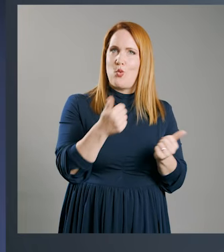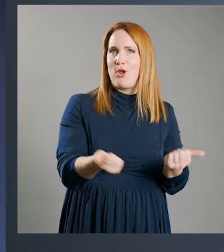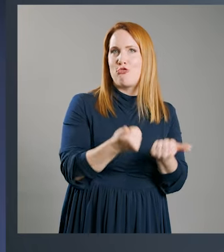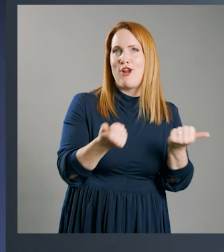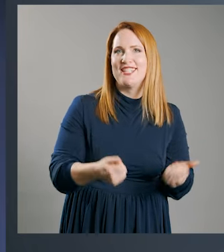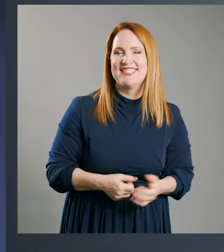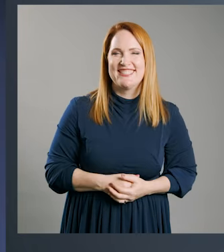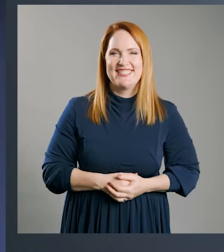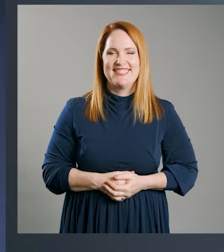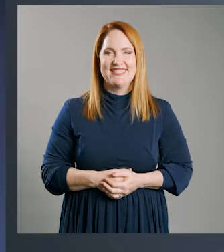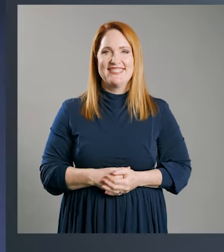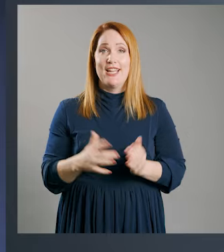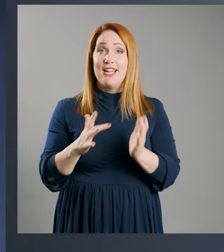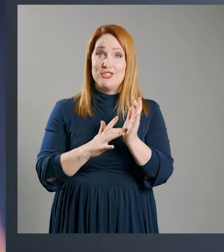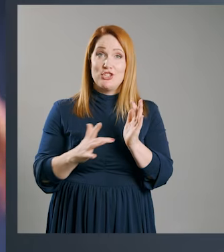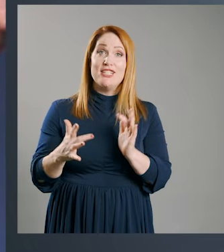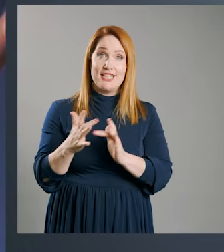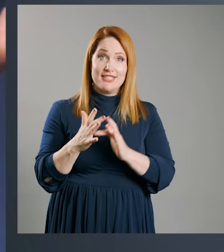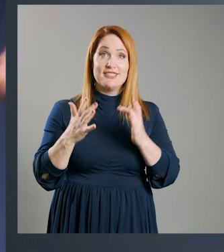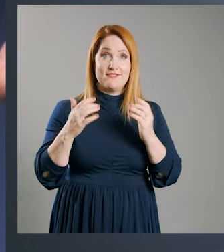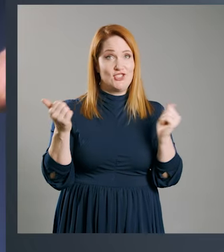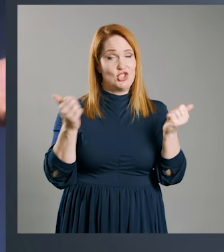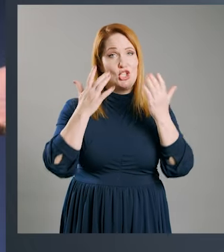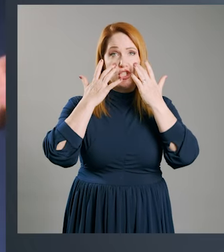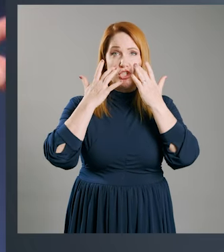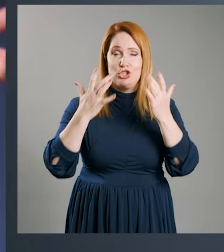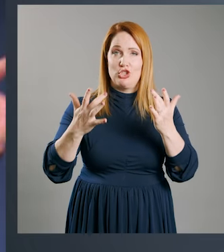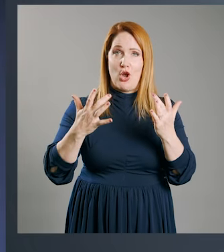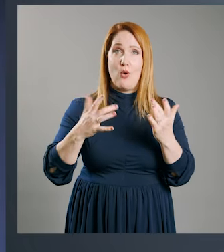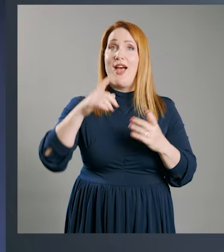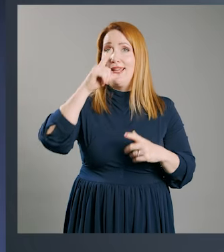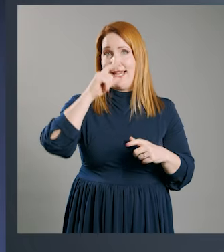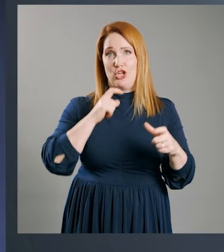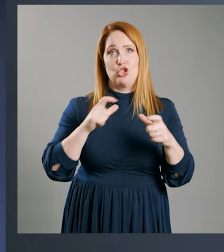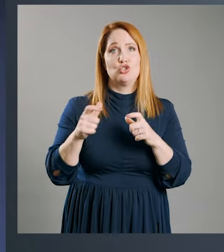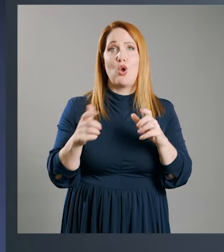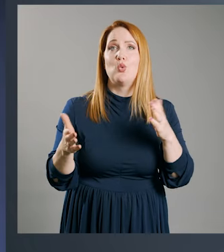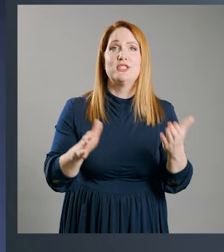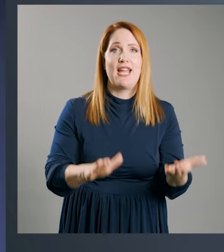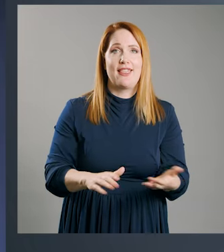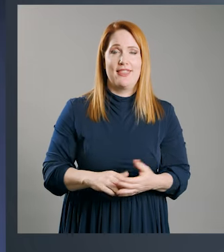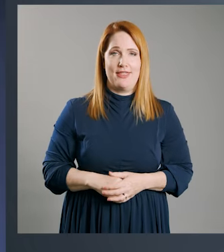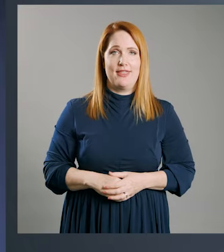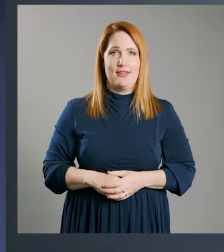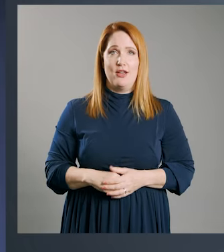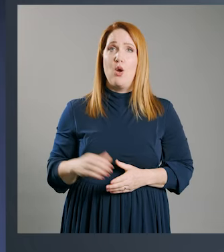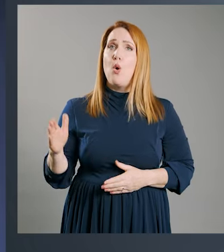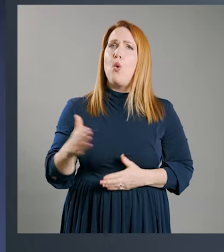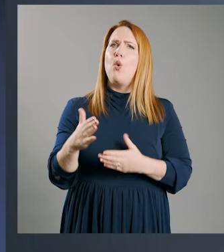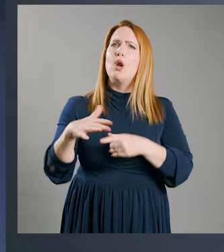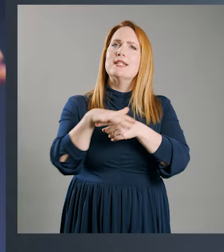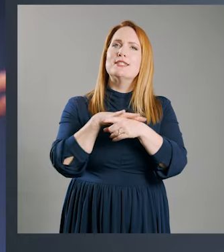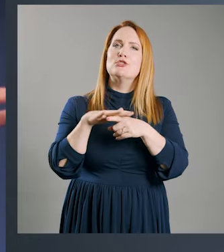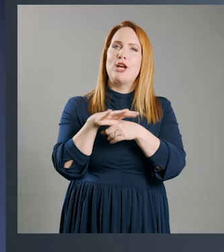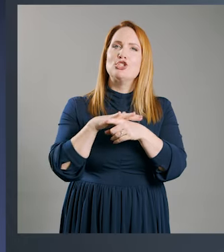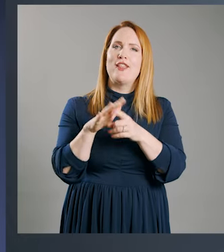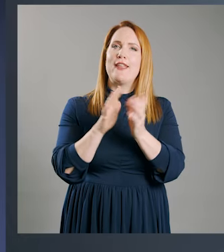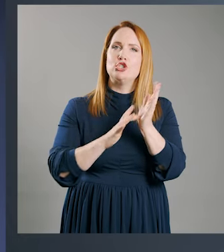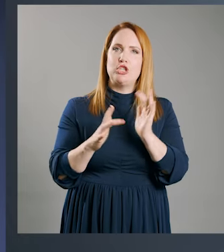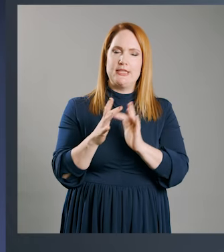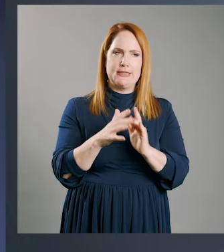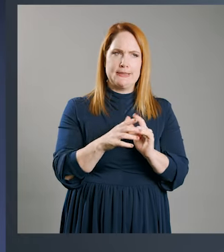sorted." Jesus was showing he has authority over death itself. And in each of the situations that we read